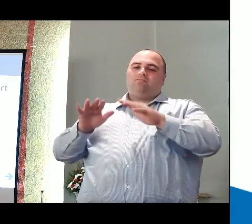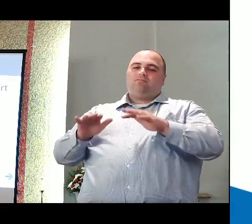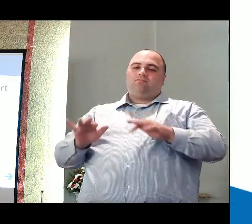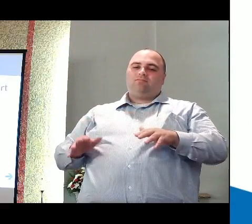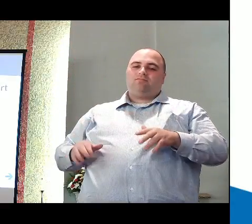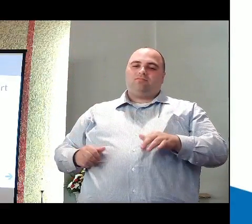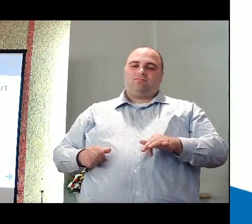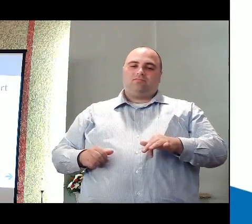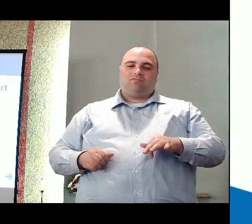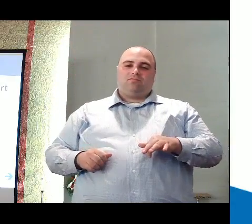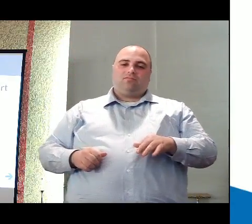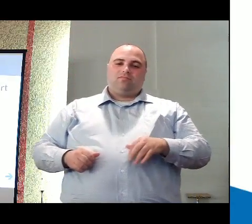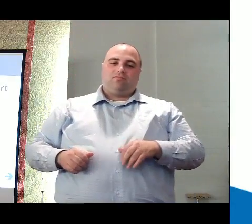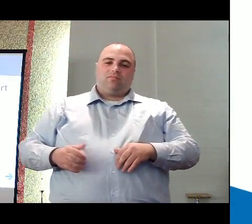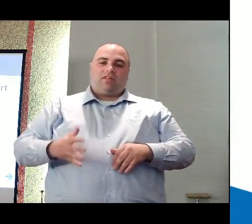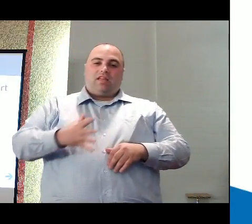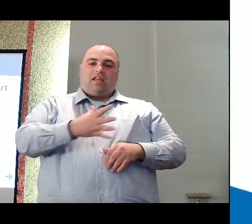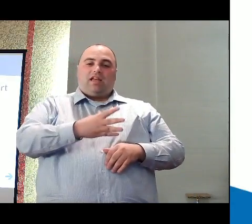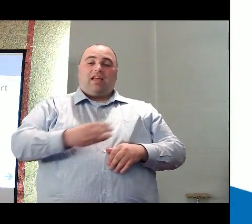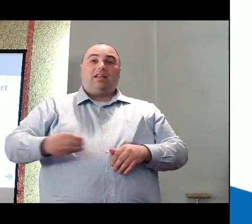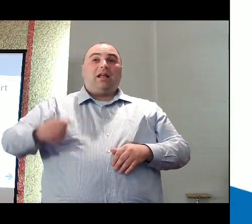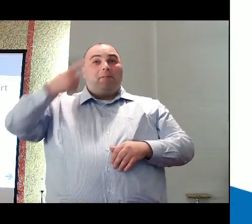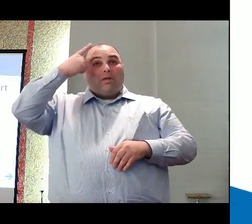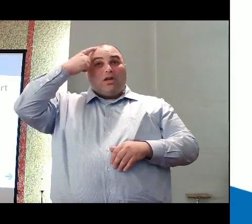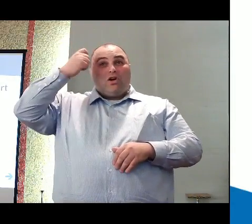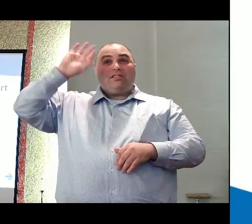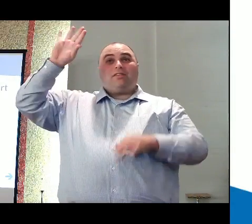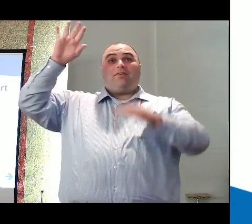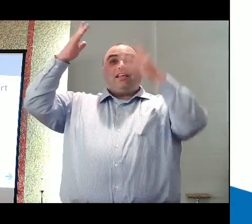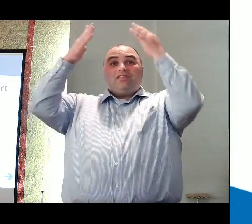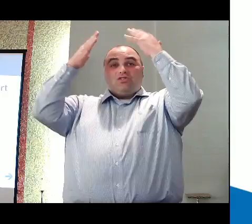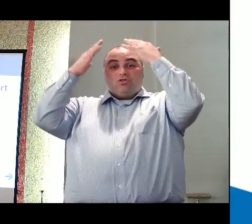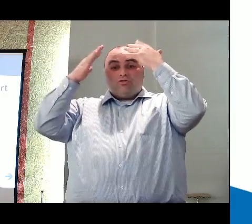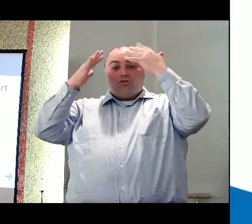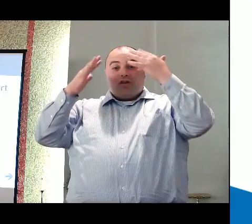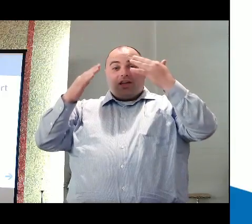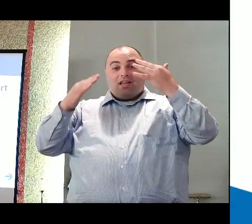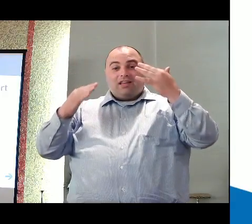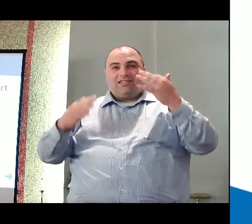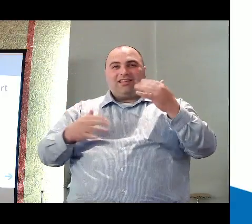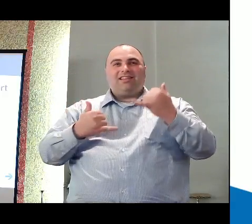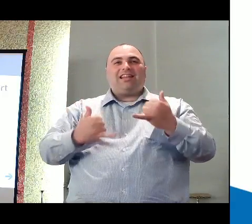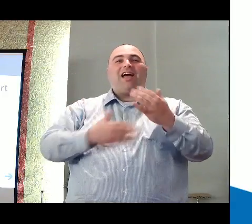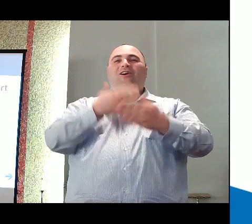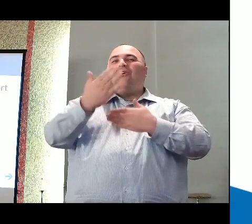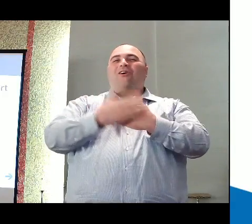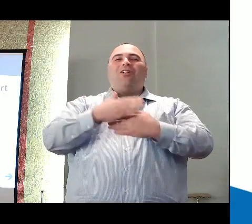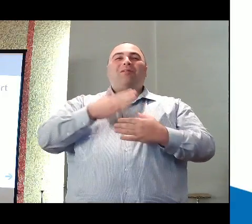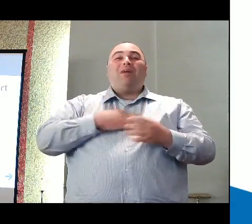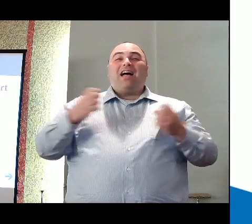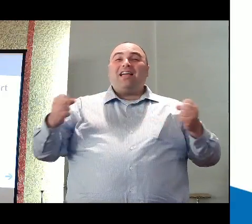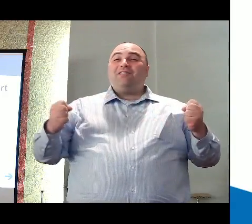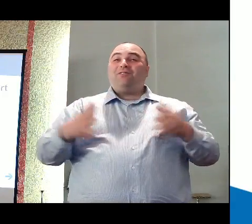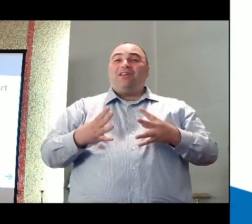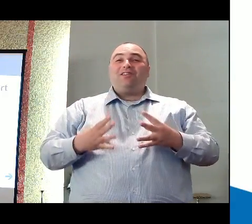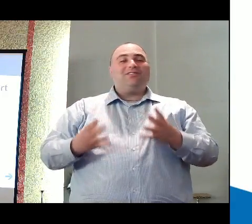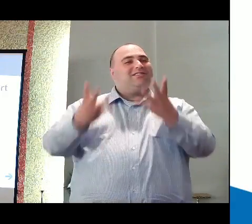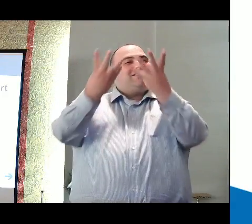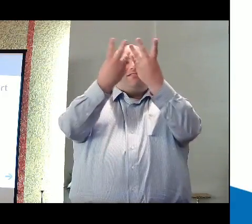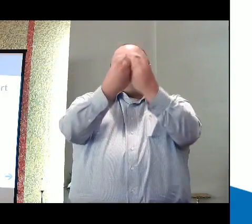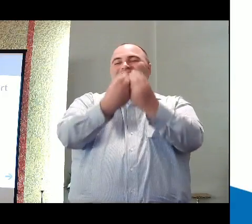to fear, and grace my